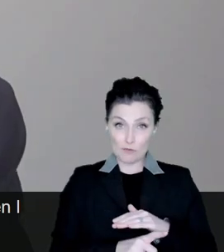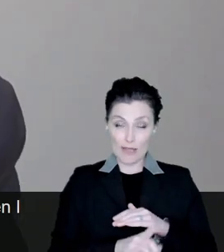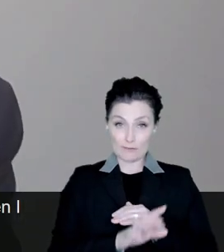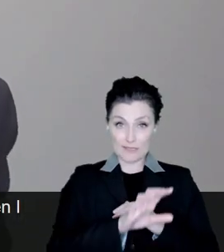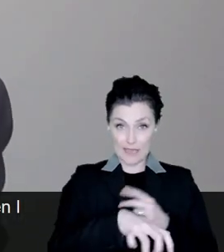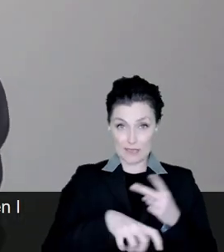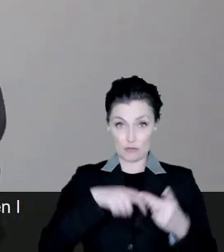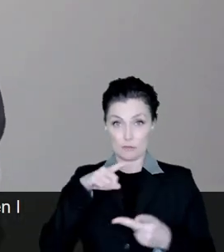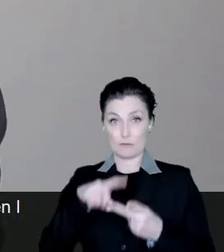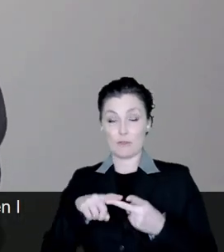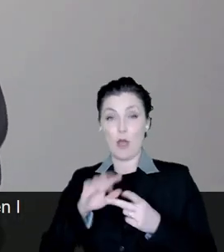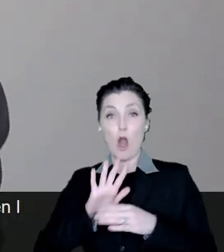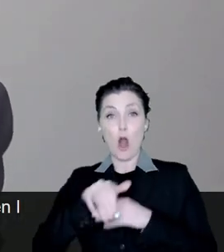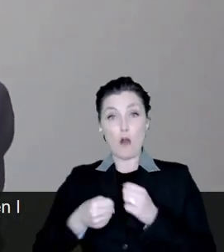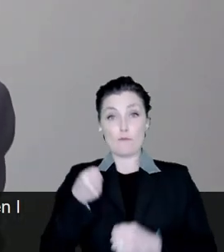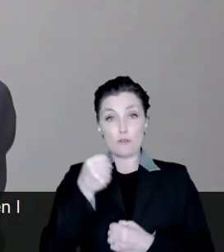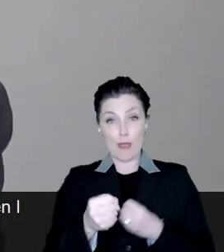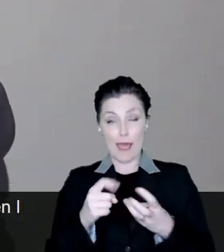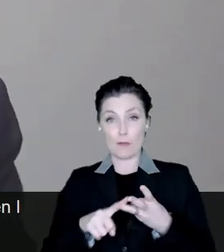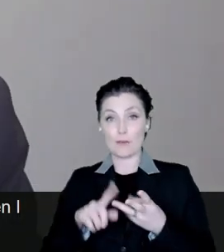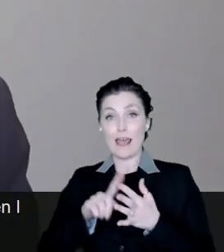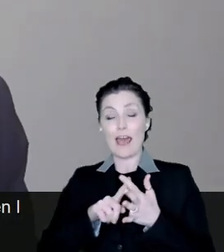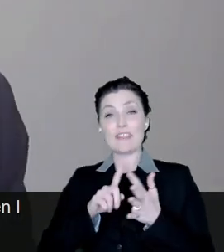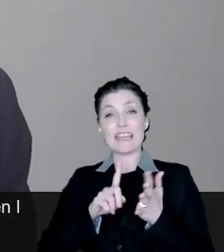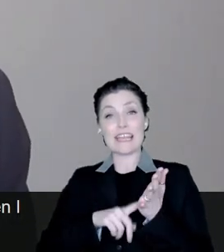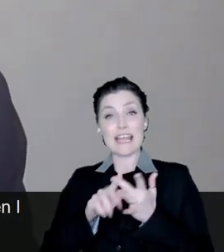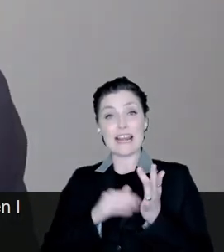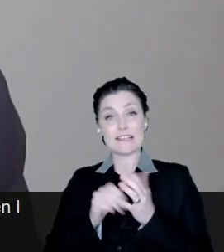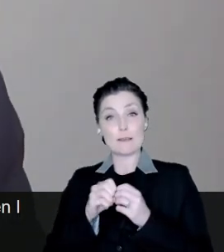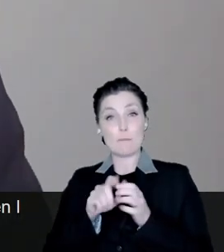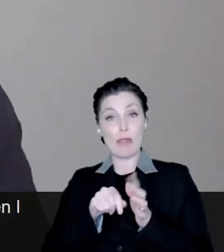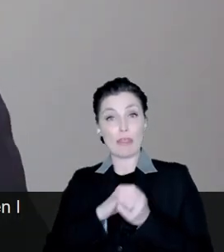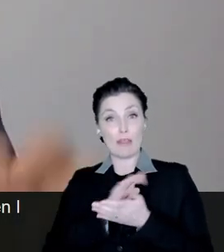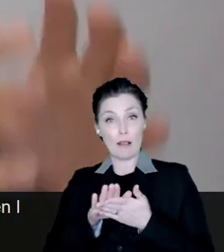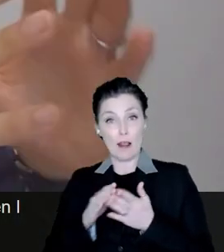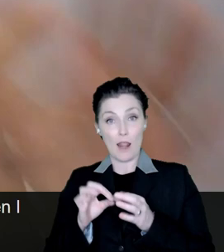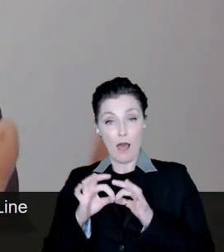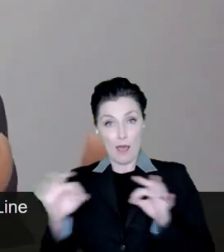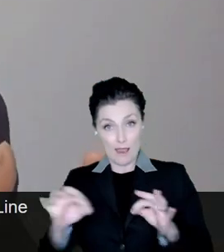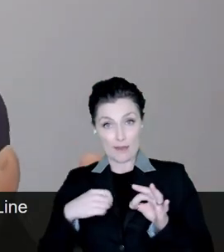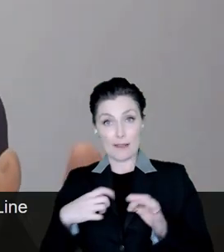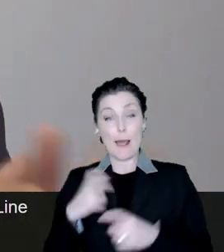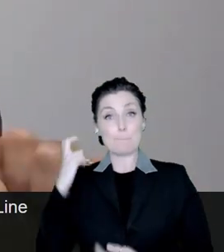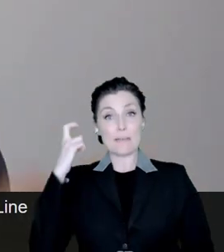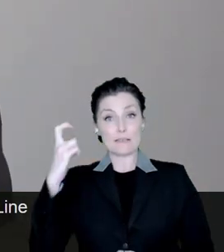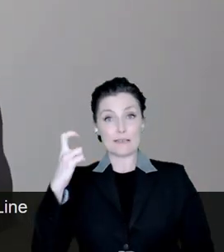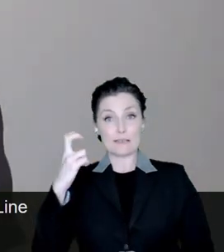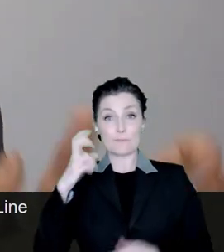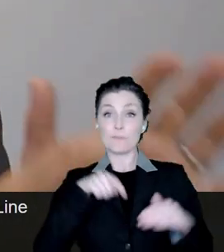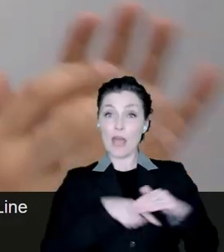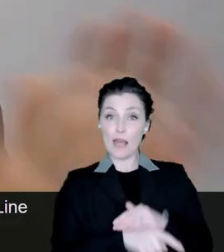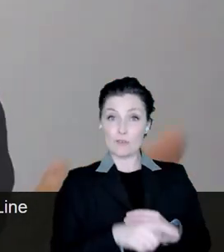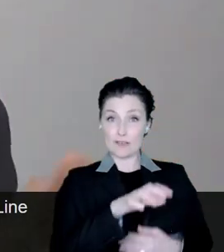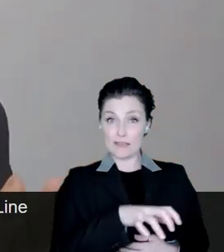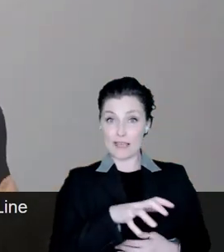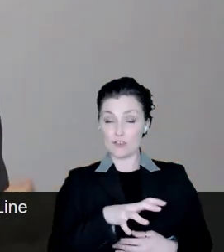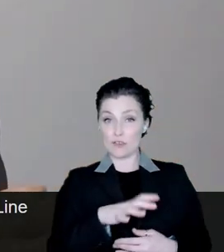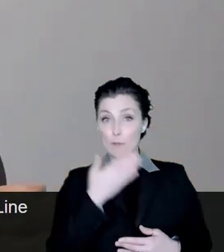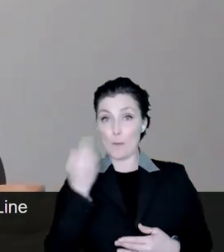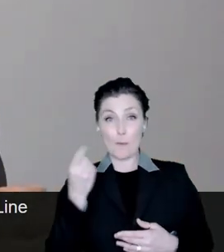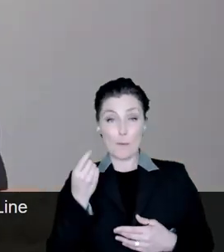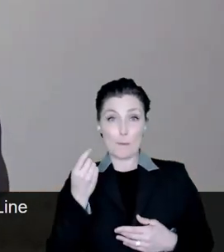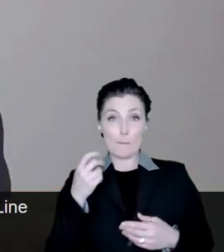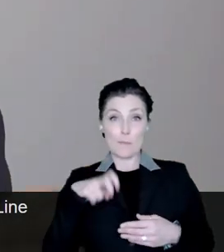stations, we've got the Elizabeth line, and we have our buses. So the amount of underground stations that were step free was about a quarter when